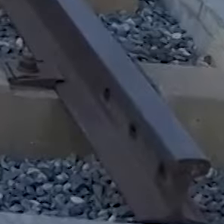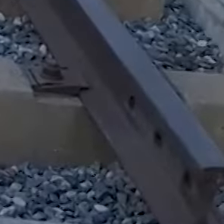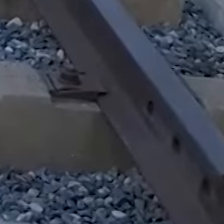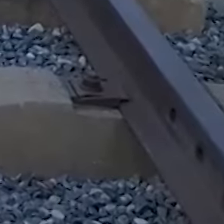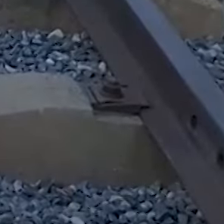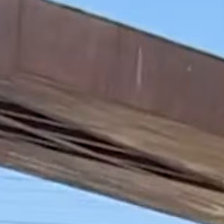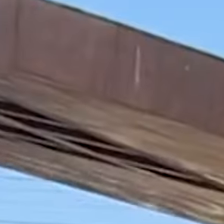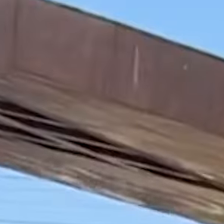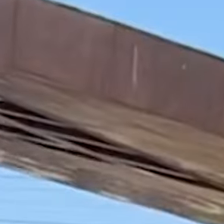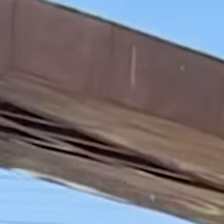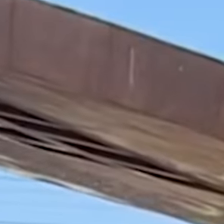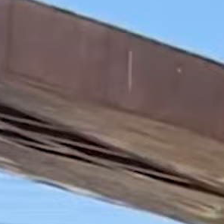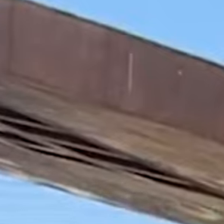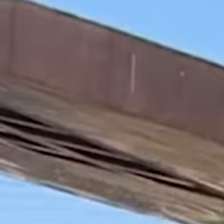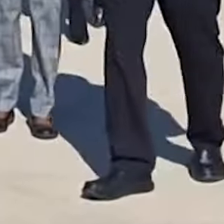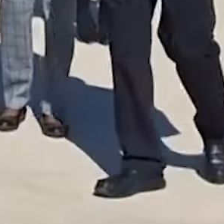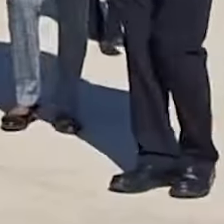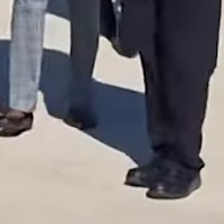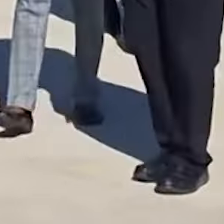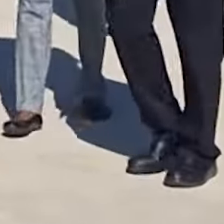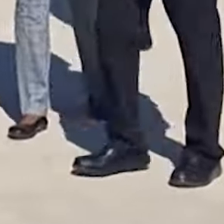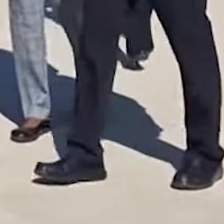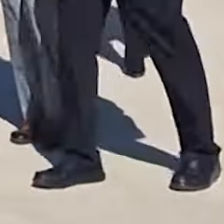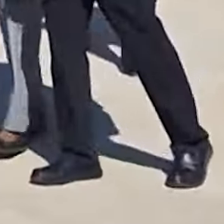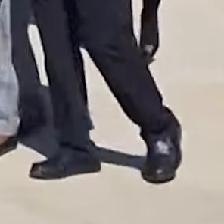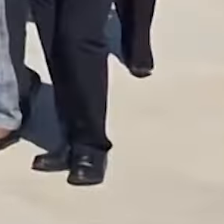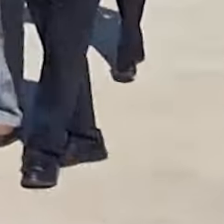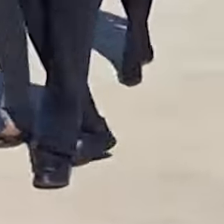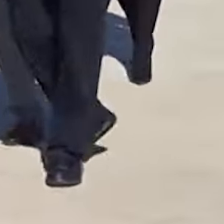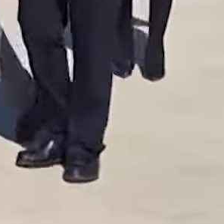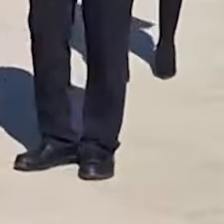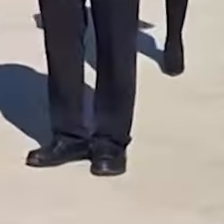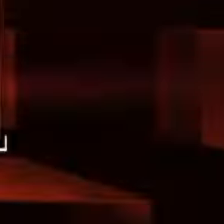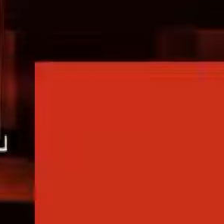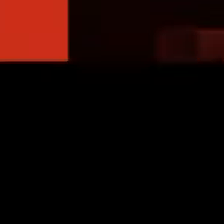China commended for construction of Tazara rail line.